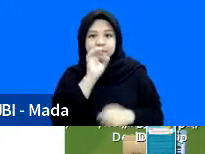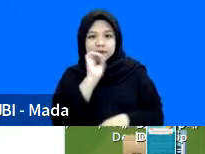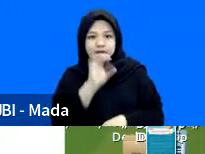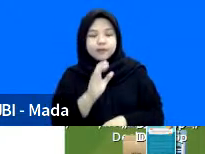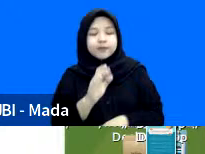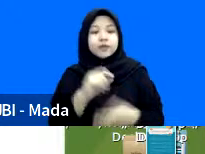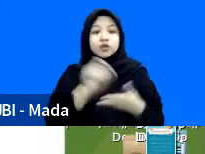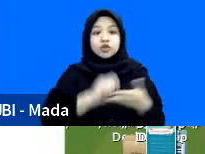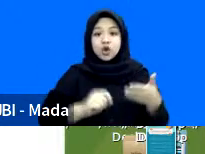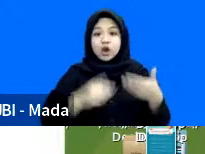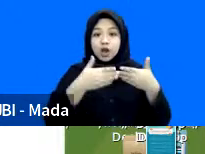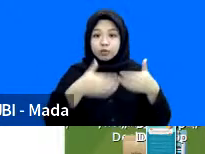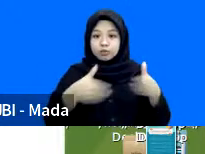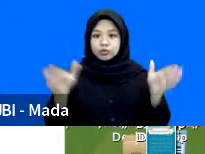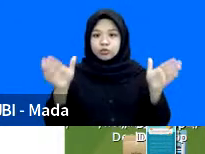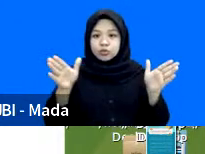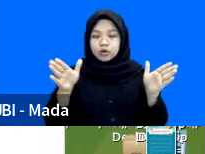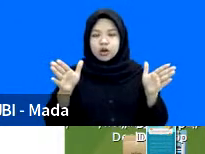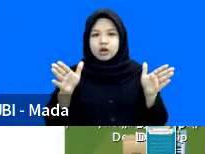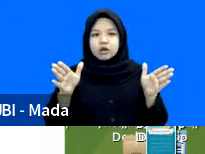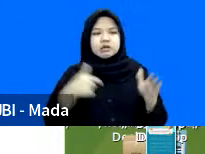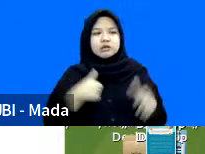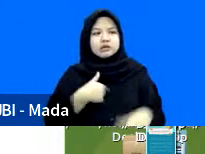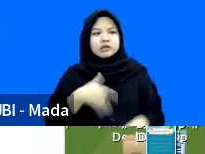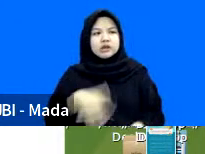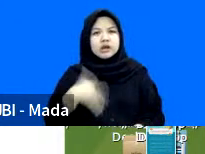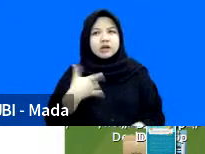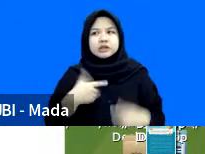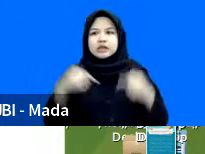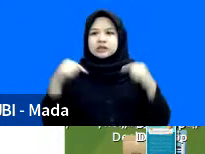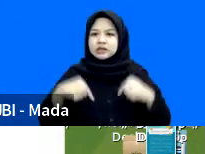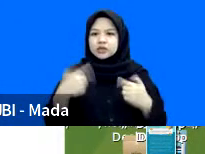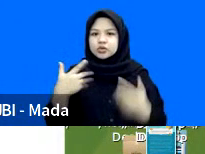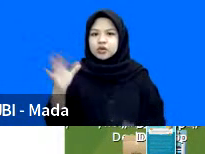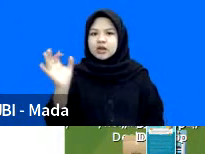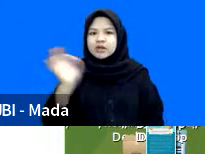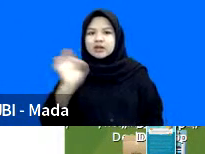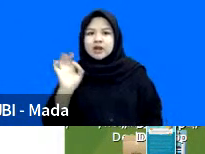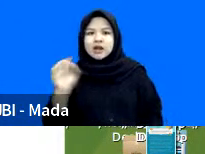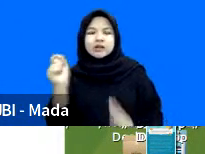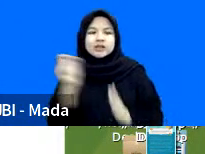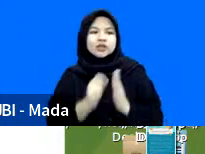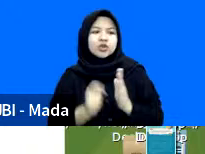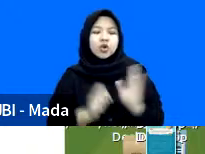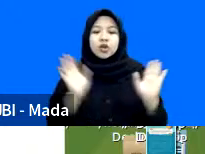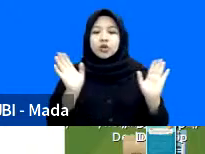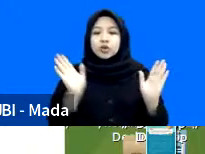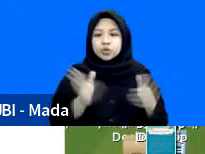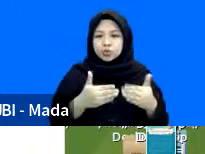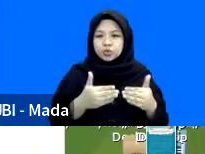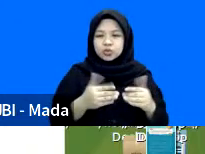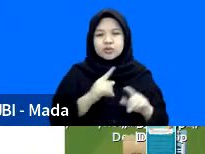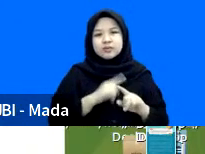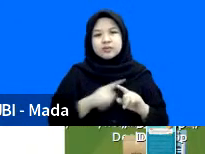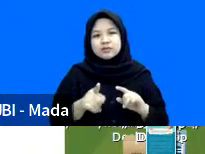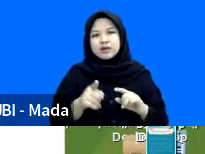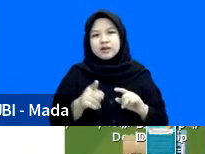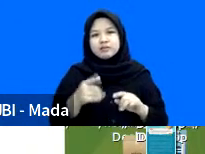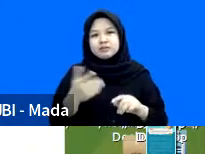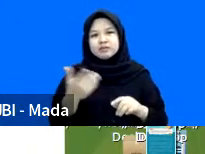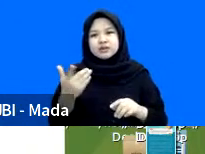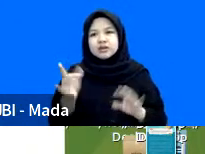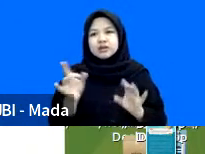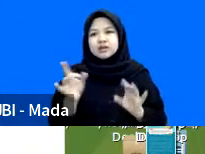schools are closed anywhere in the world at this point in time. Maybe there may be few exceptions, but for example, in India, schools are open all over the